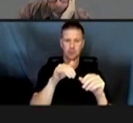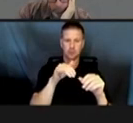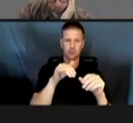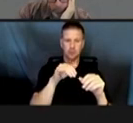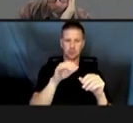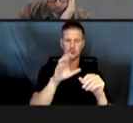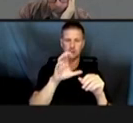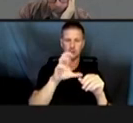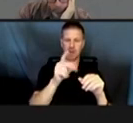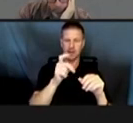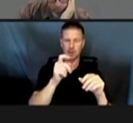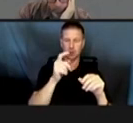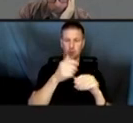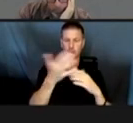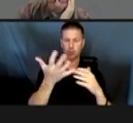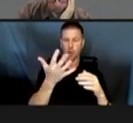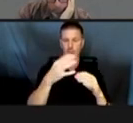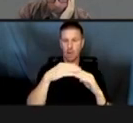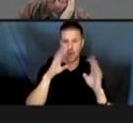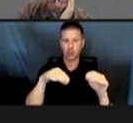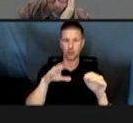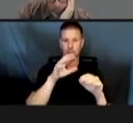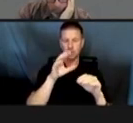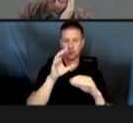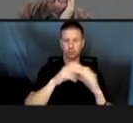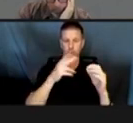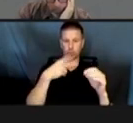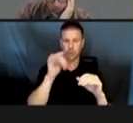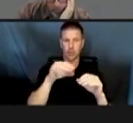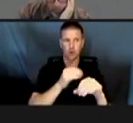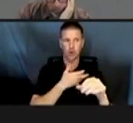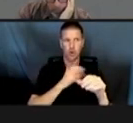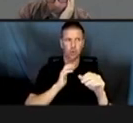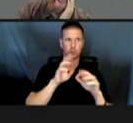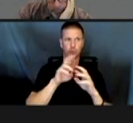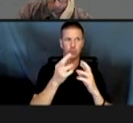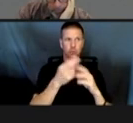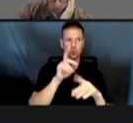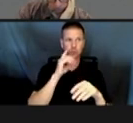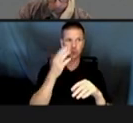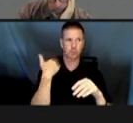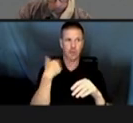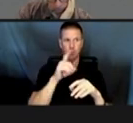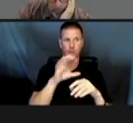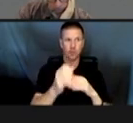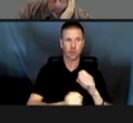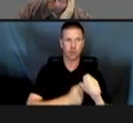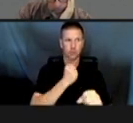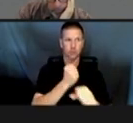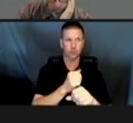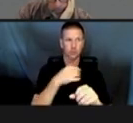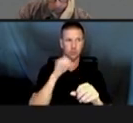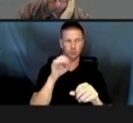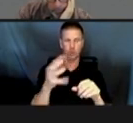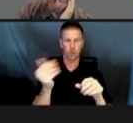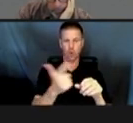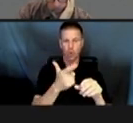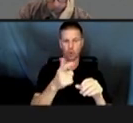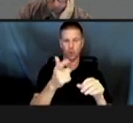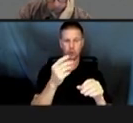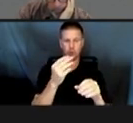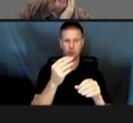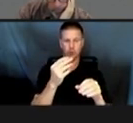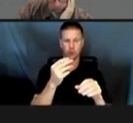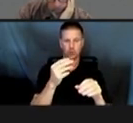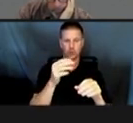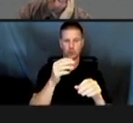further look at what construction and housing has looked like in our region over the past 100 years, is that I put all this math in front of you to